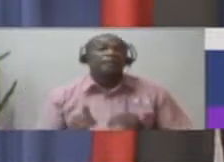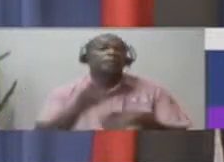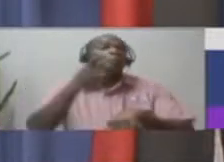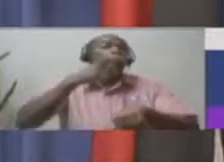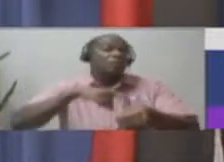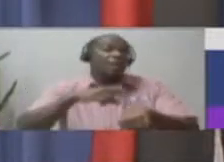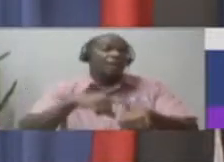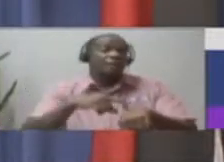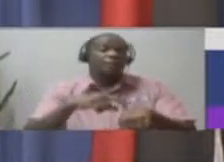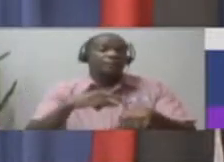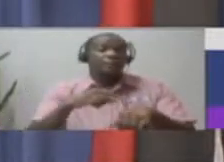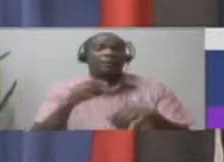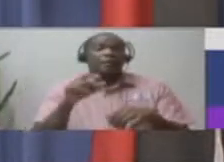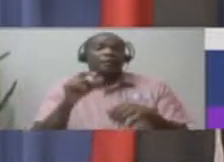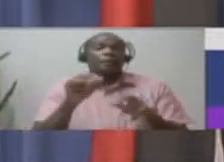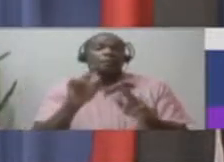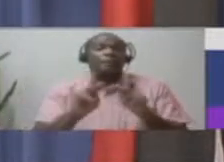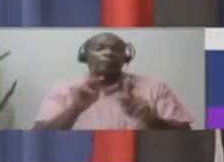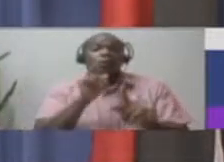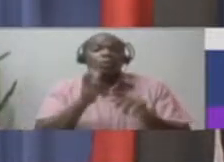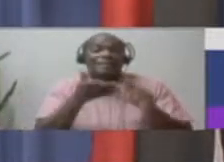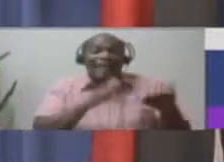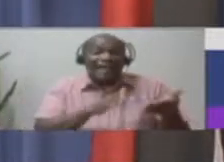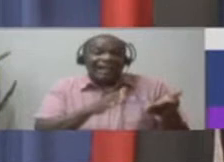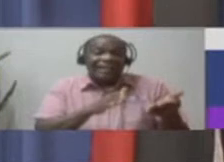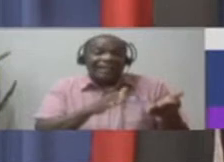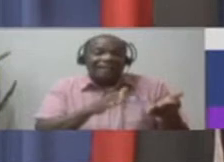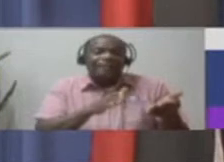people from which most of the deaths are occurring.